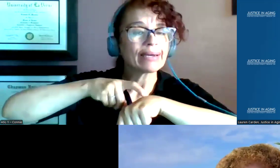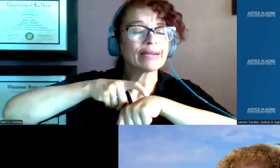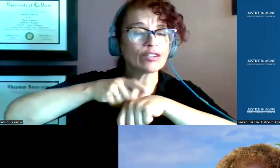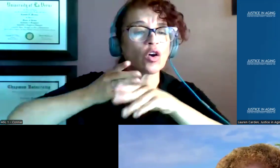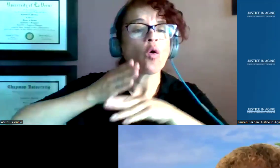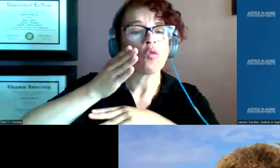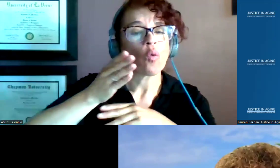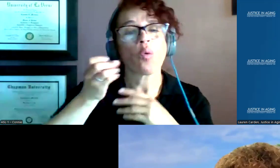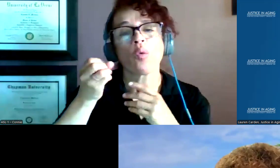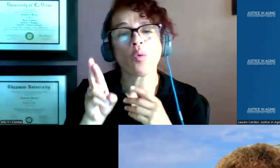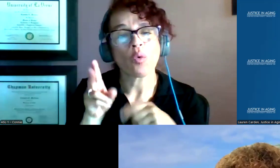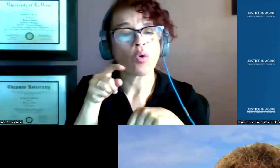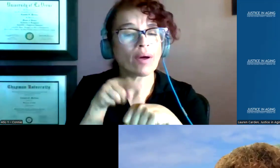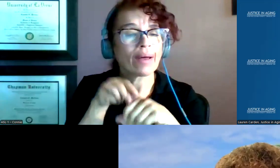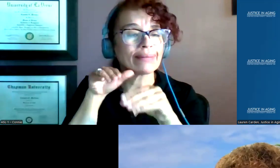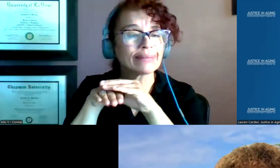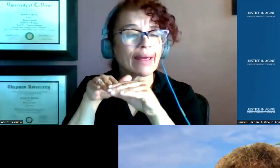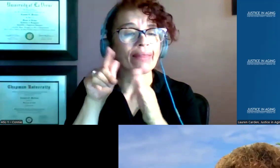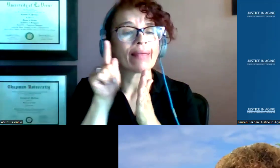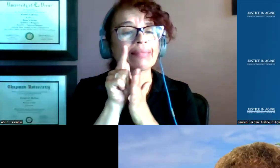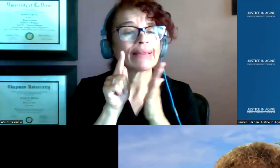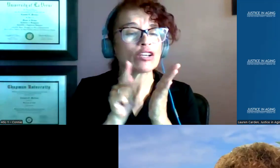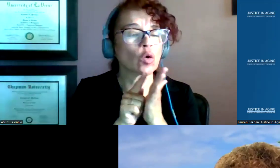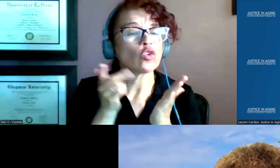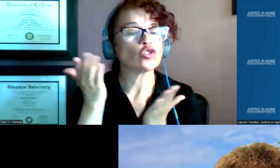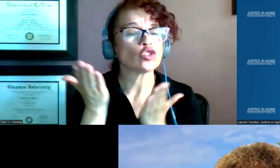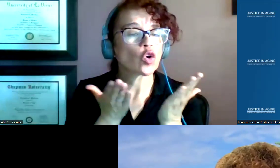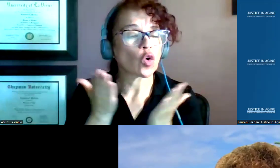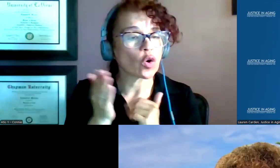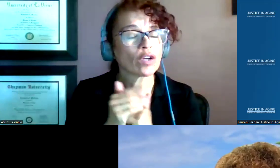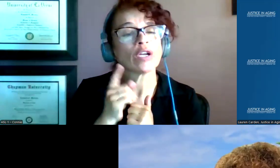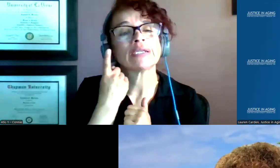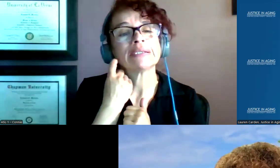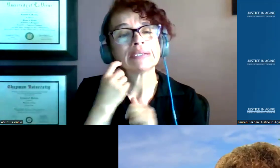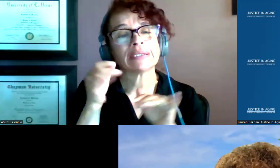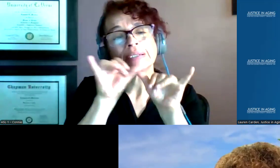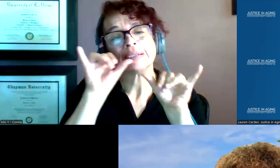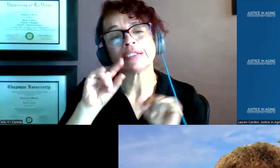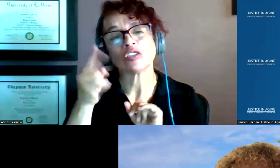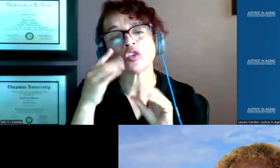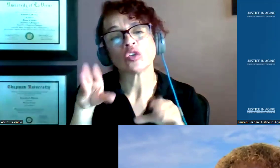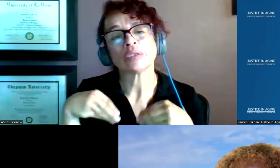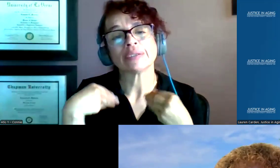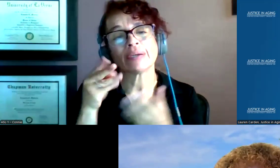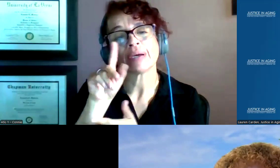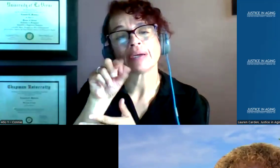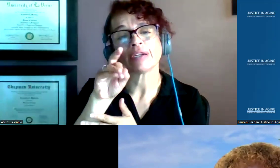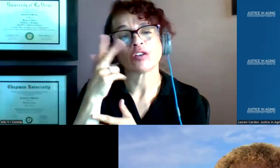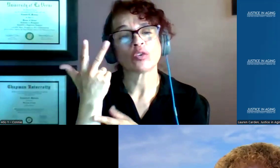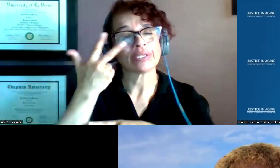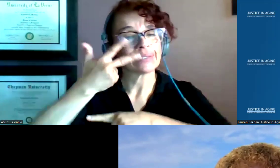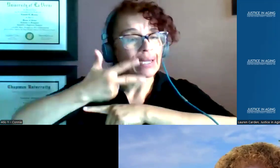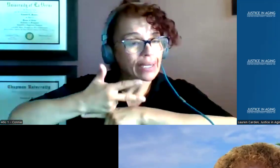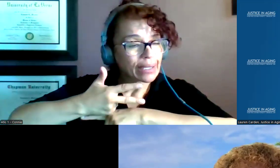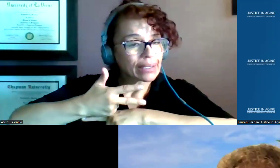overdue rent or time to access legal services. So the current system of only giving the tenant 3 days